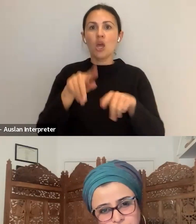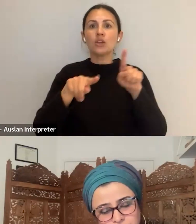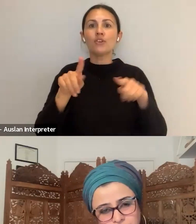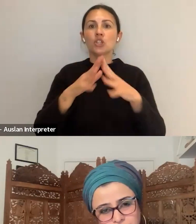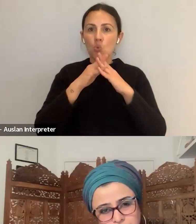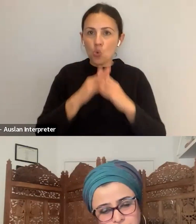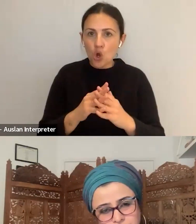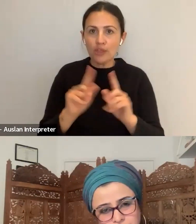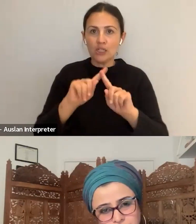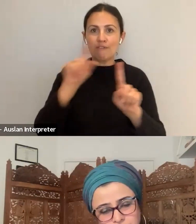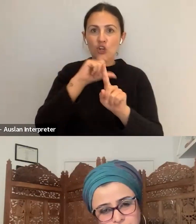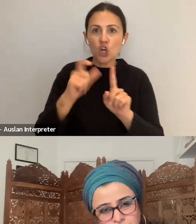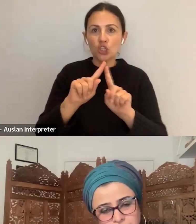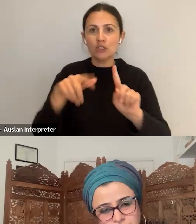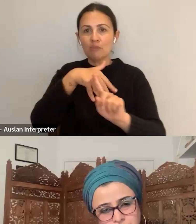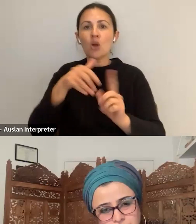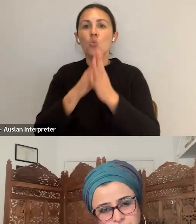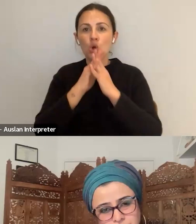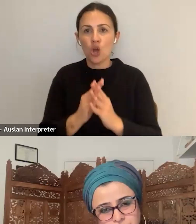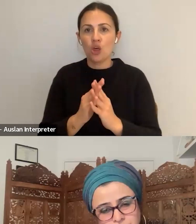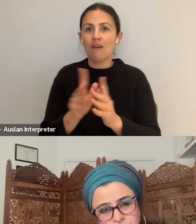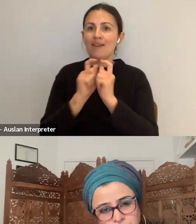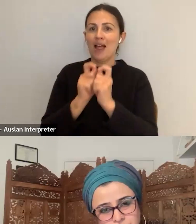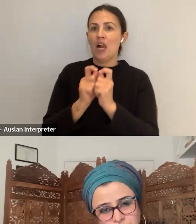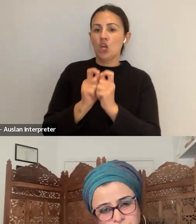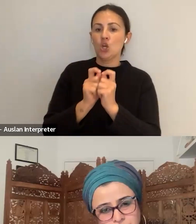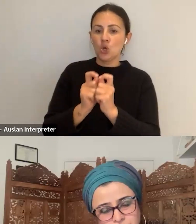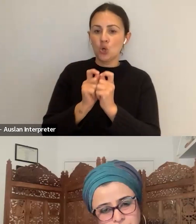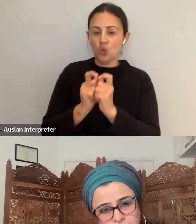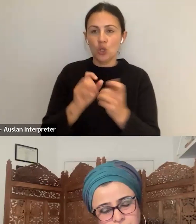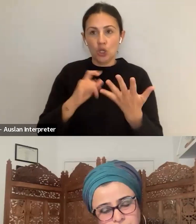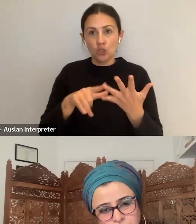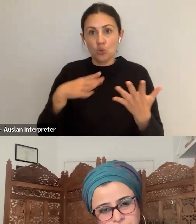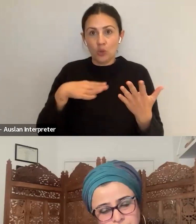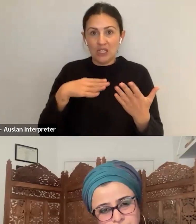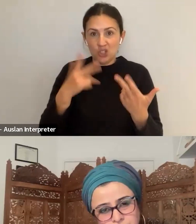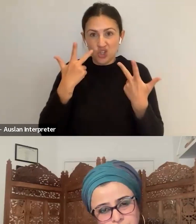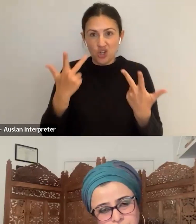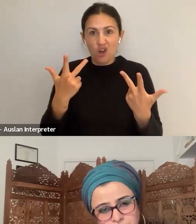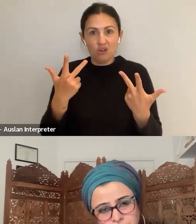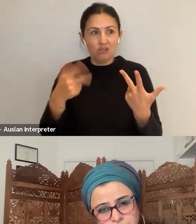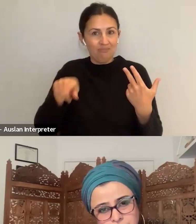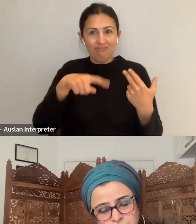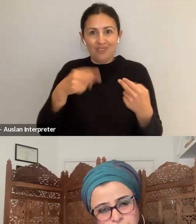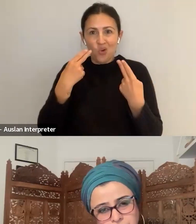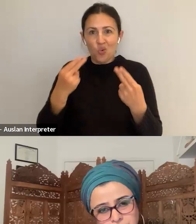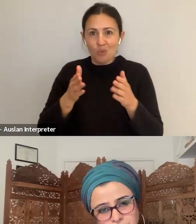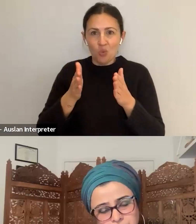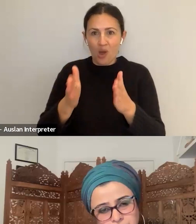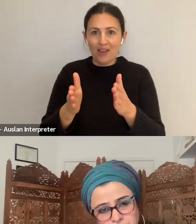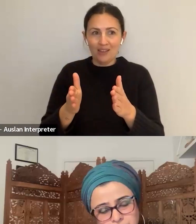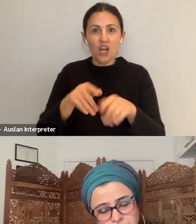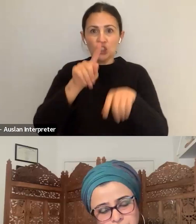talking about moving this work beyond the exception to it being normalised. It's just a normalised part of the practice of an